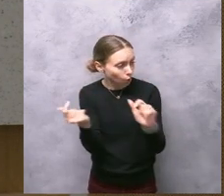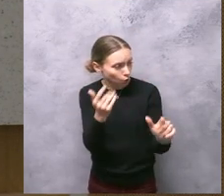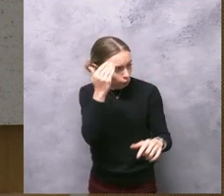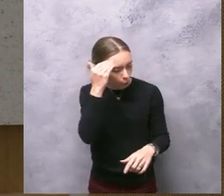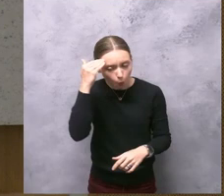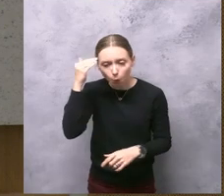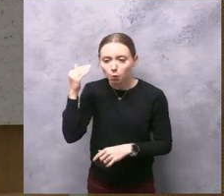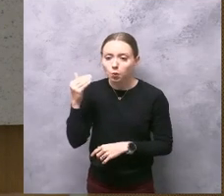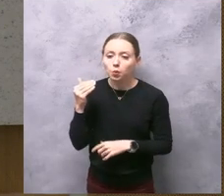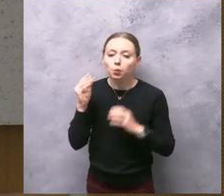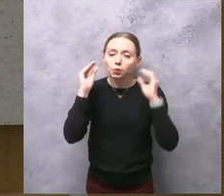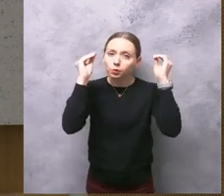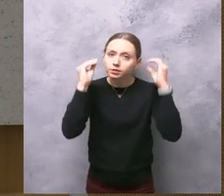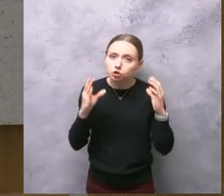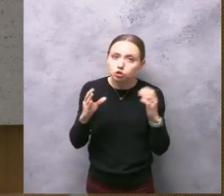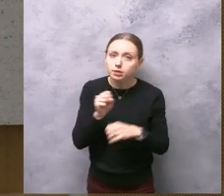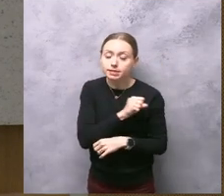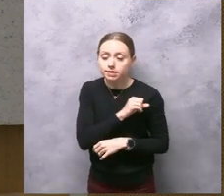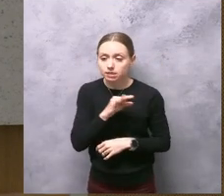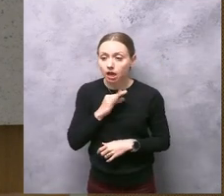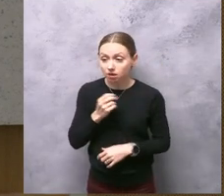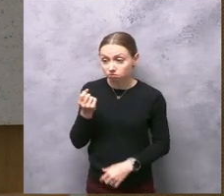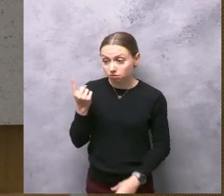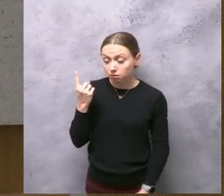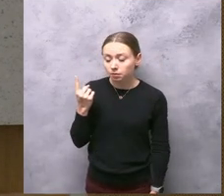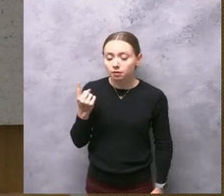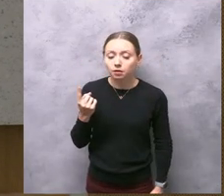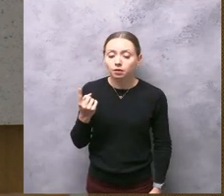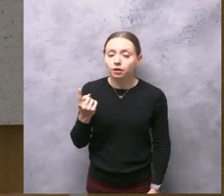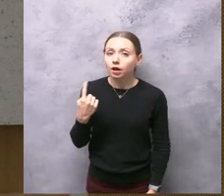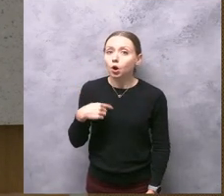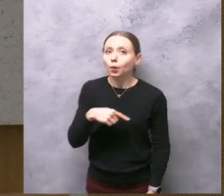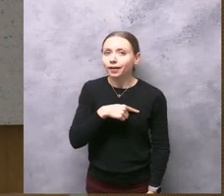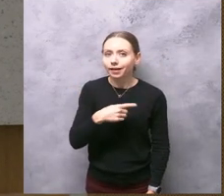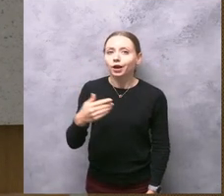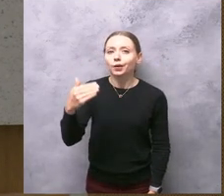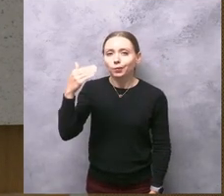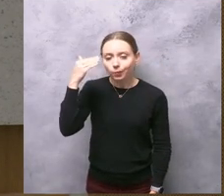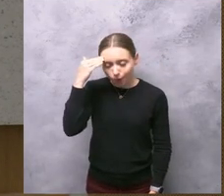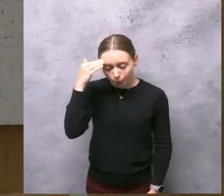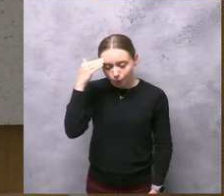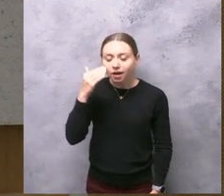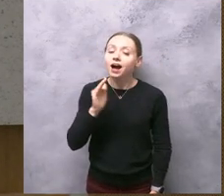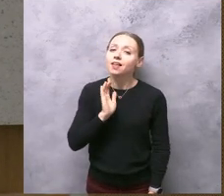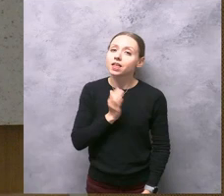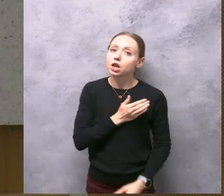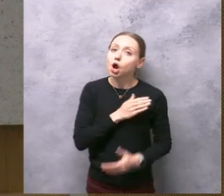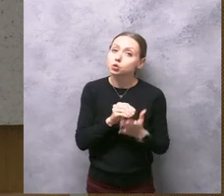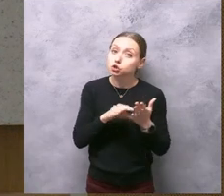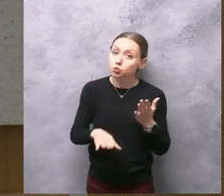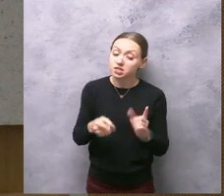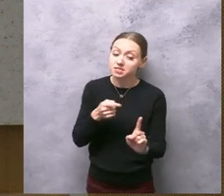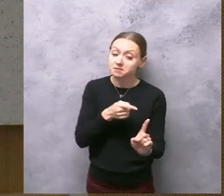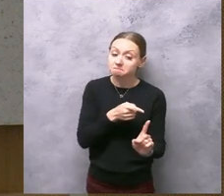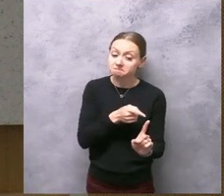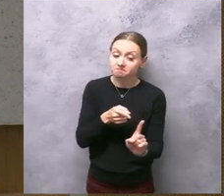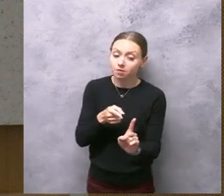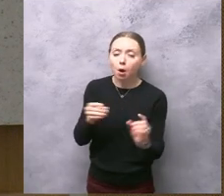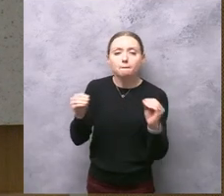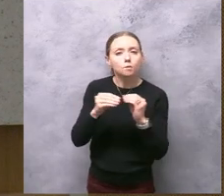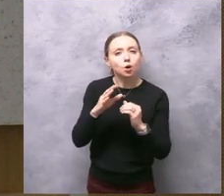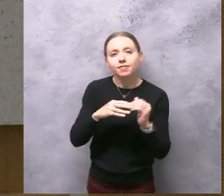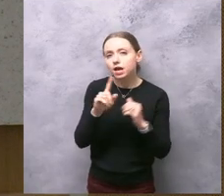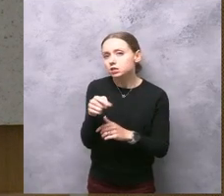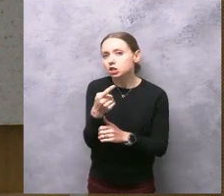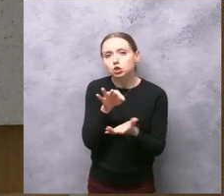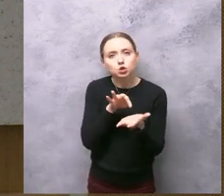and staff to know that we know that our students are more than just a test score. We know you pour into